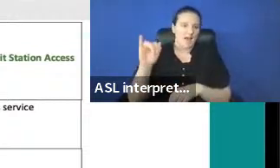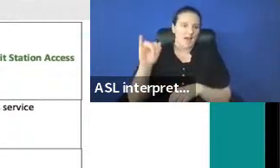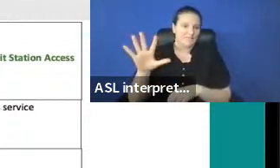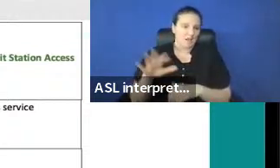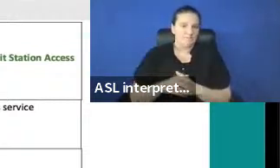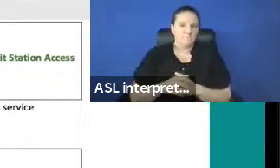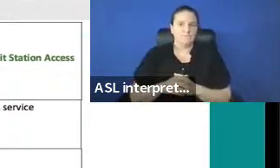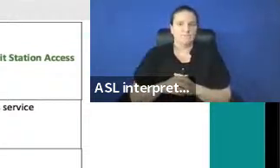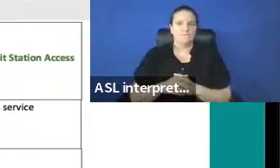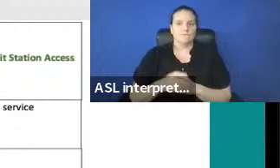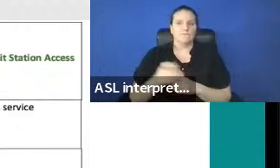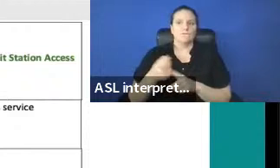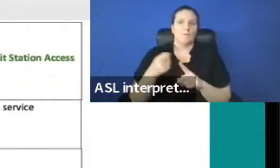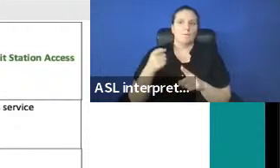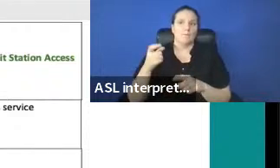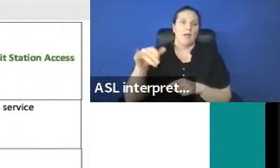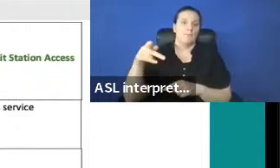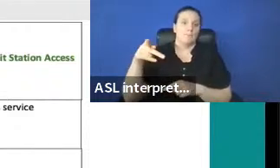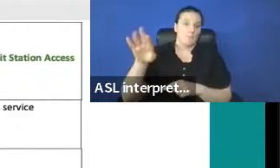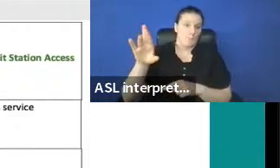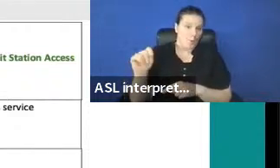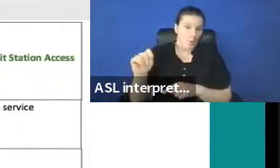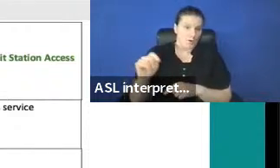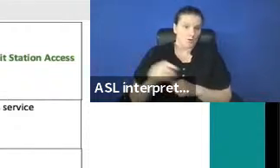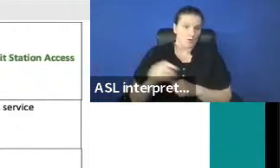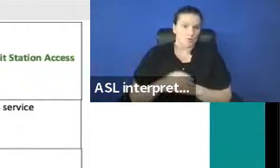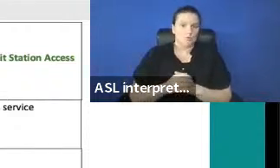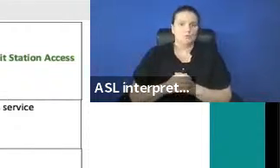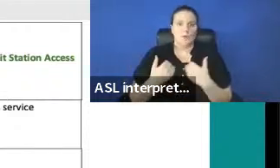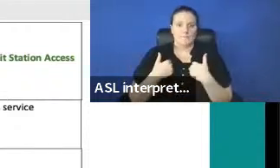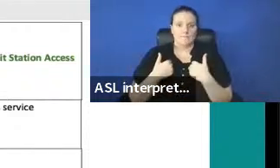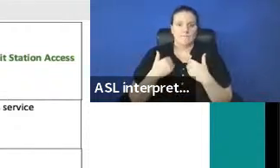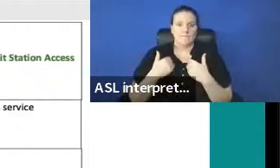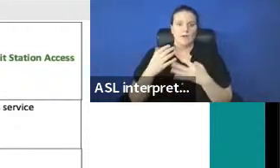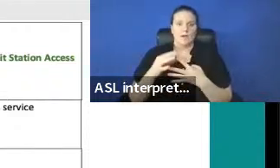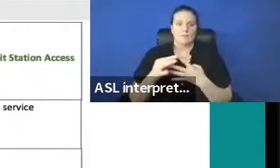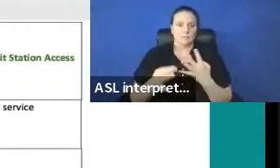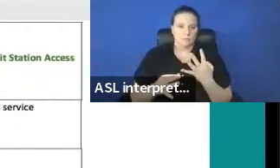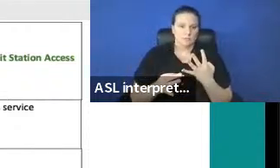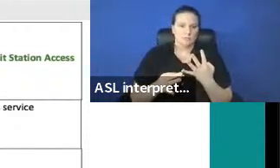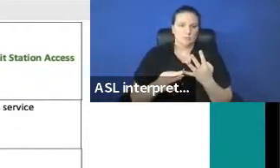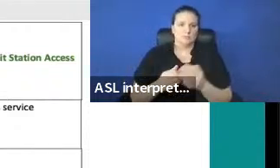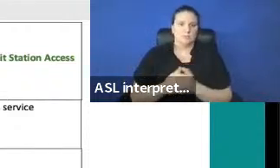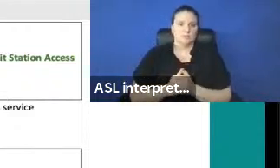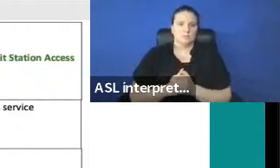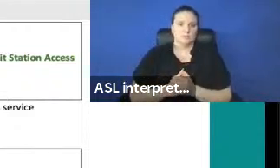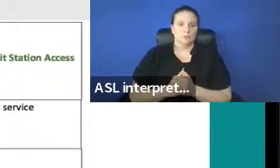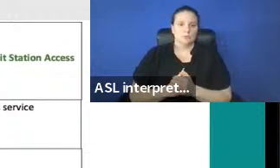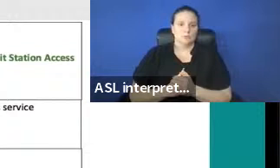coming from the port to have an option to get to,